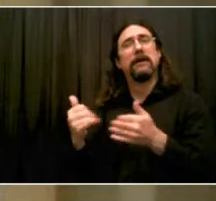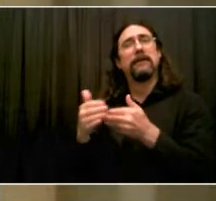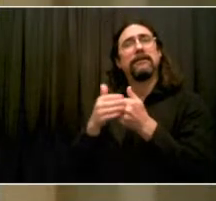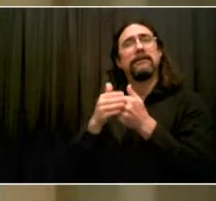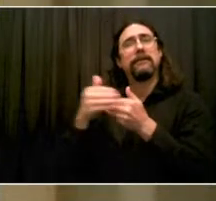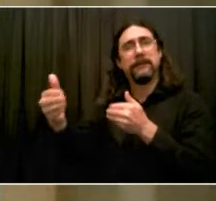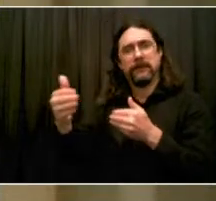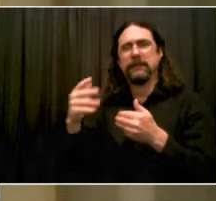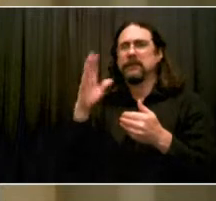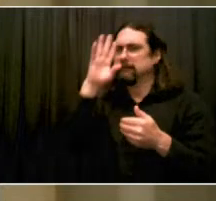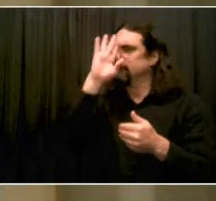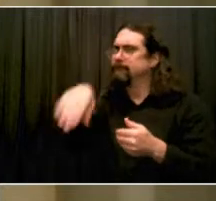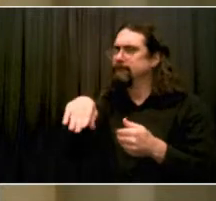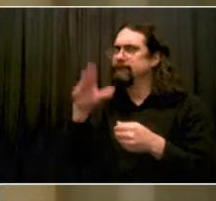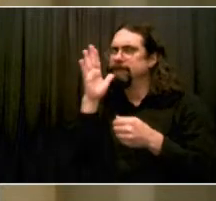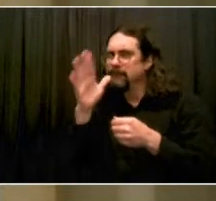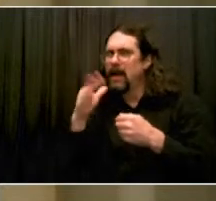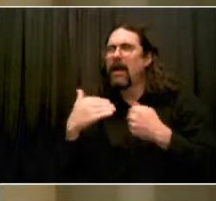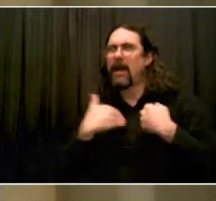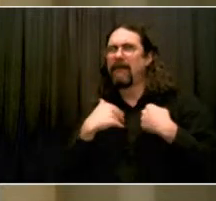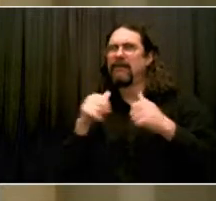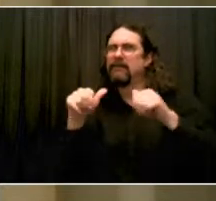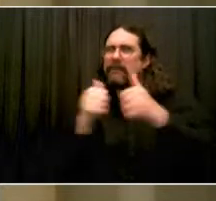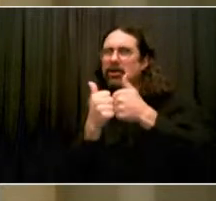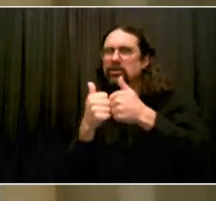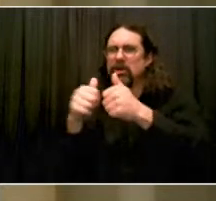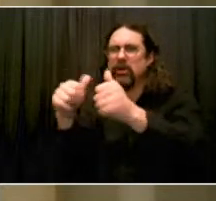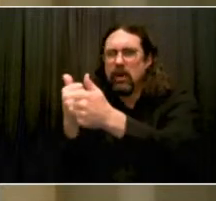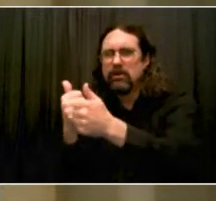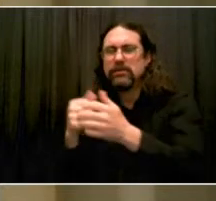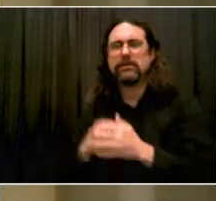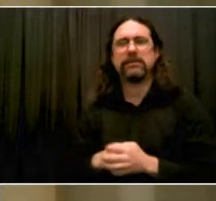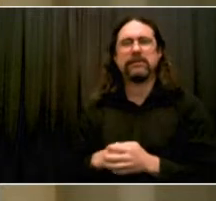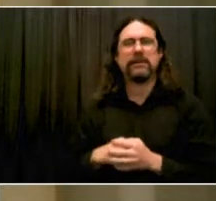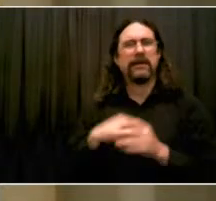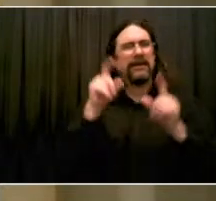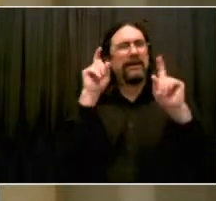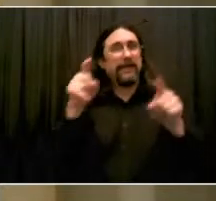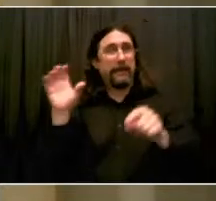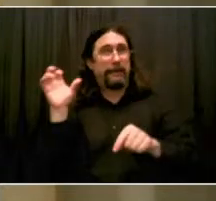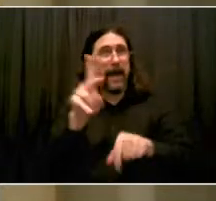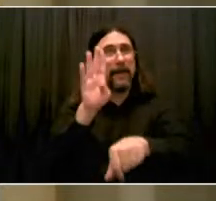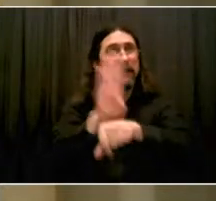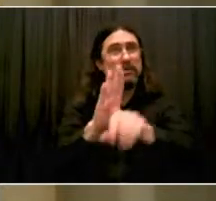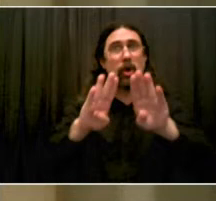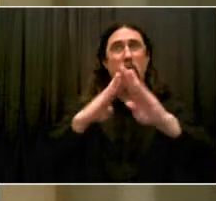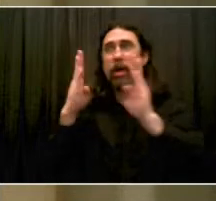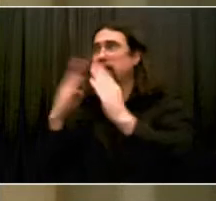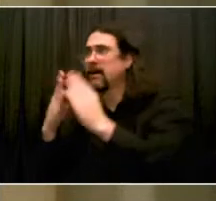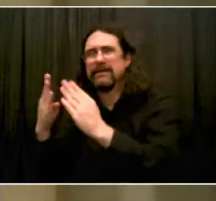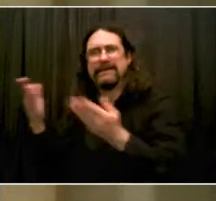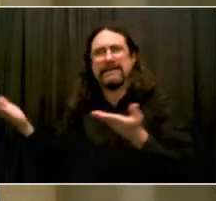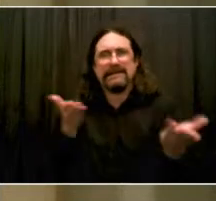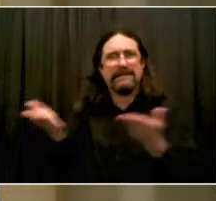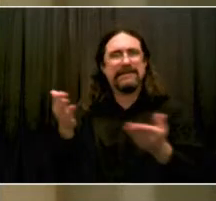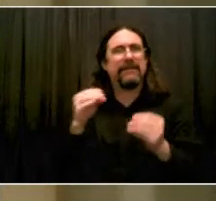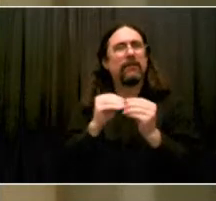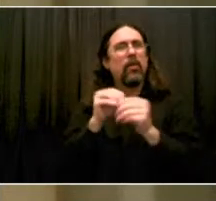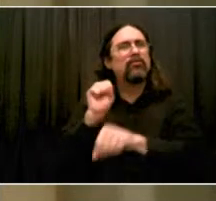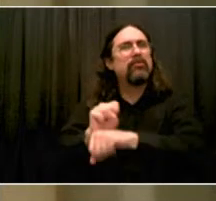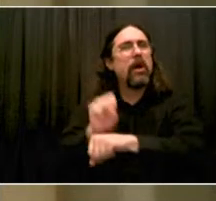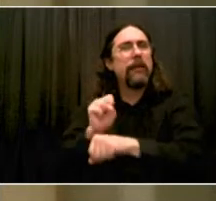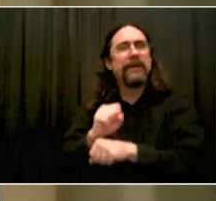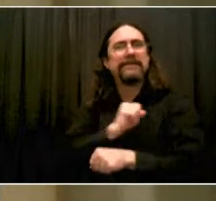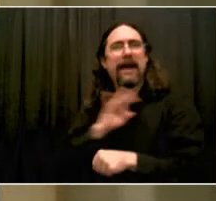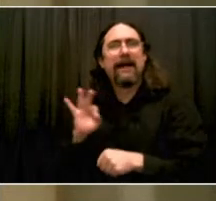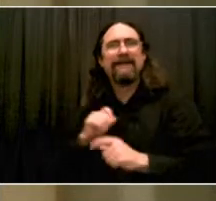city. There are also a lot of people who are seeking jobs at this moment in history. So one of my hopes is that the city